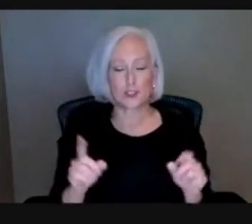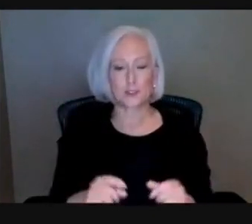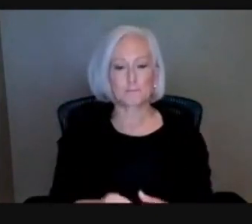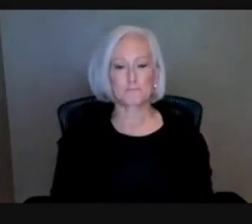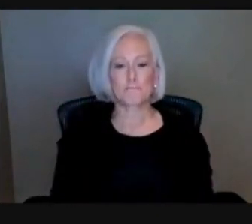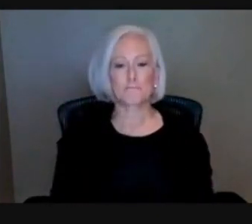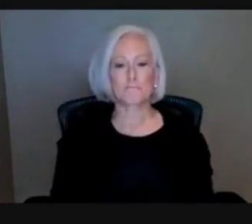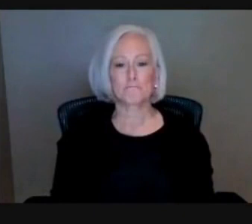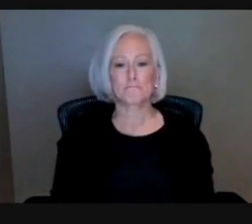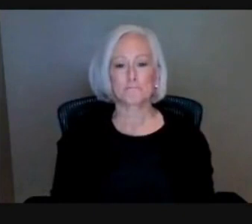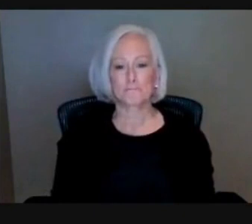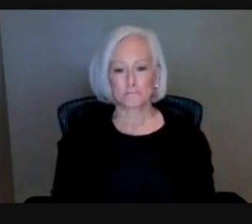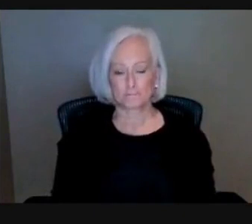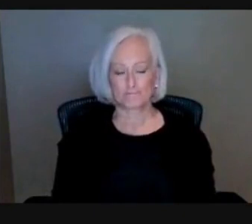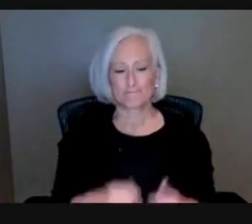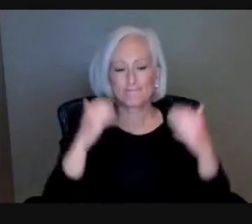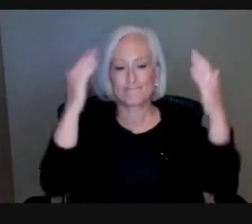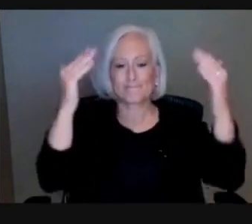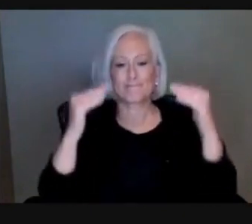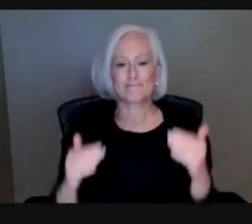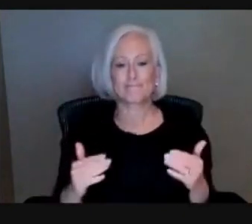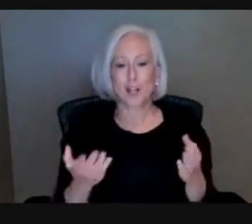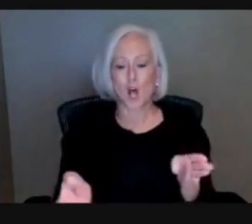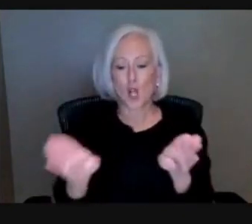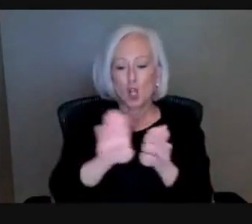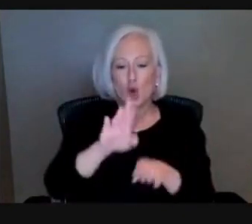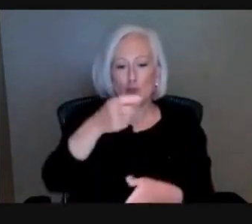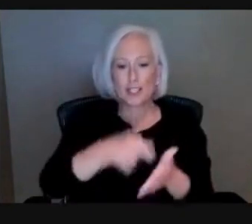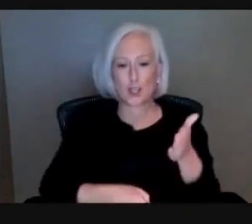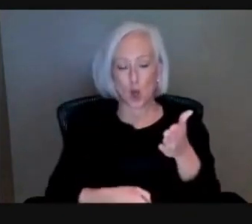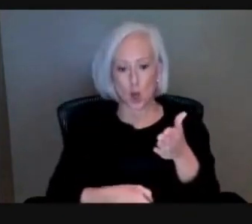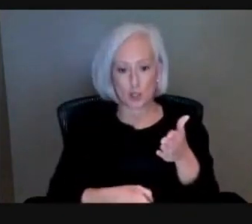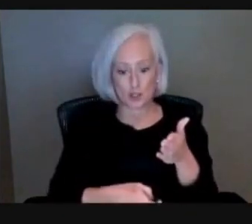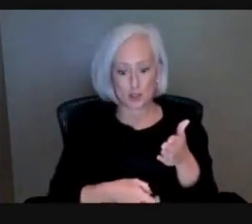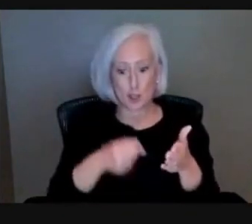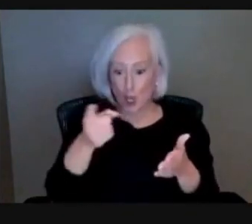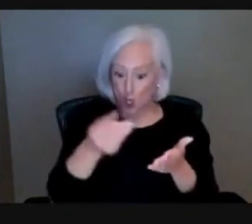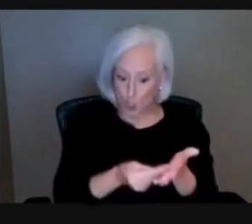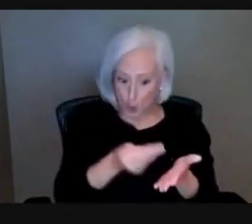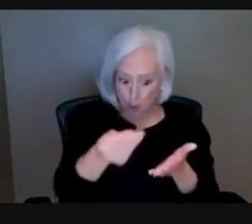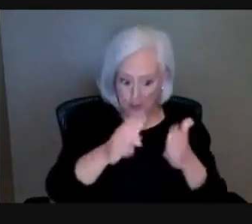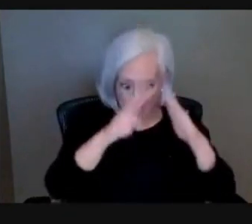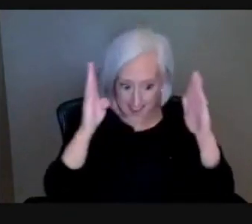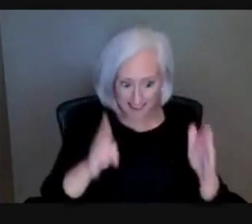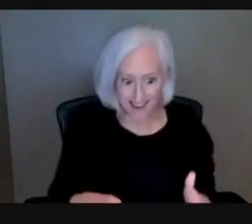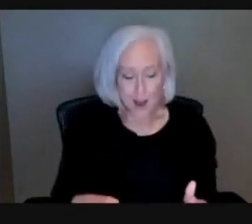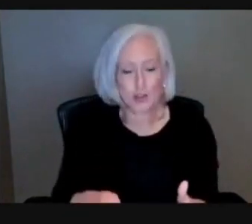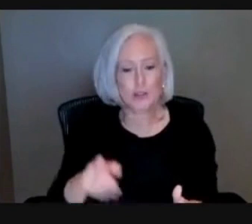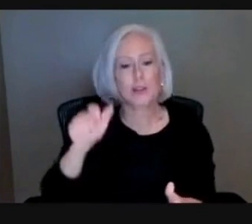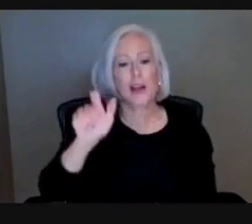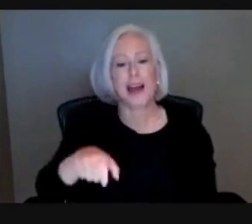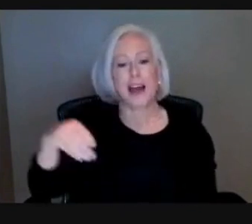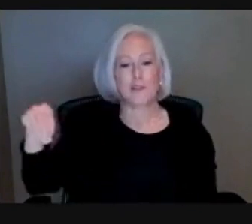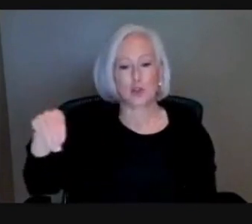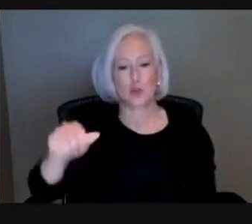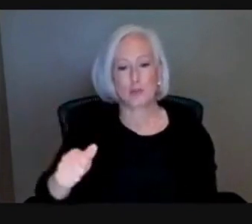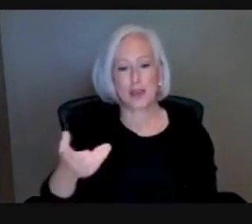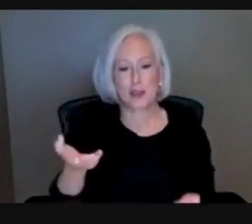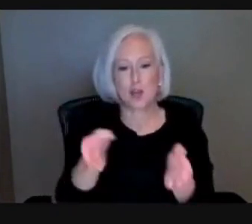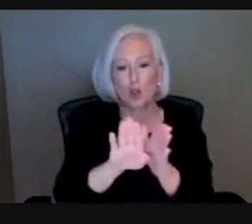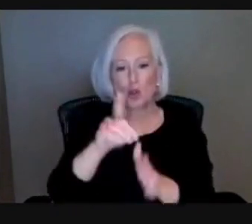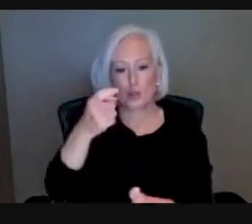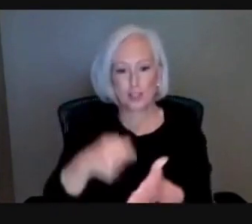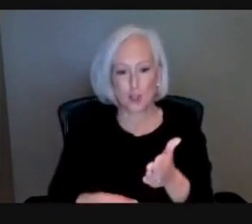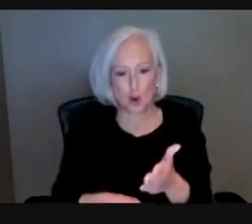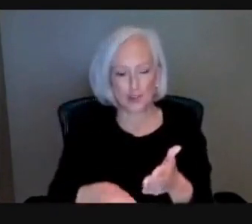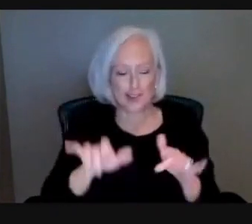So we're jumping right into closing costs. When you buy a house, there are closing costs incurred. Those closing costs and that sticker price normally